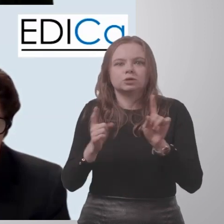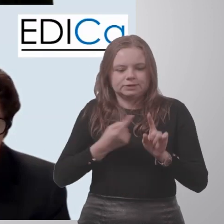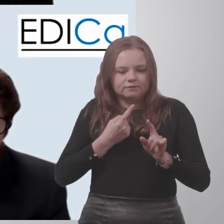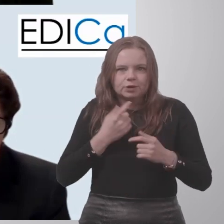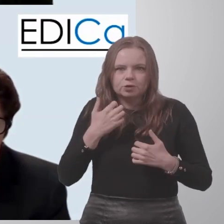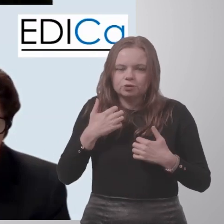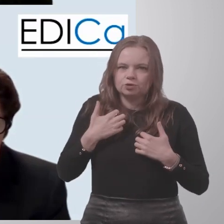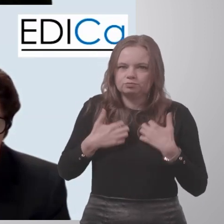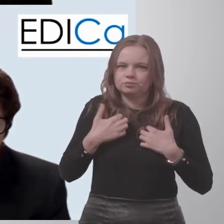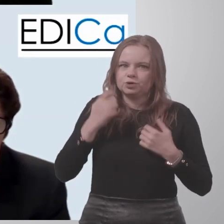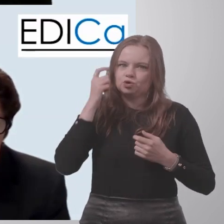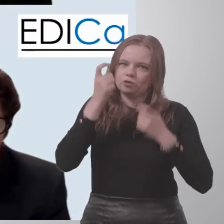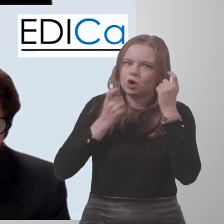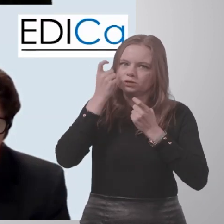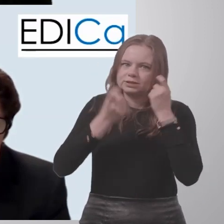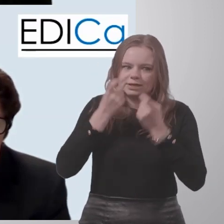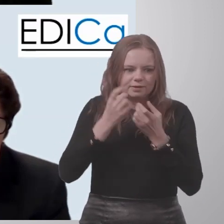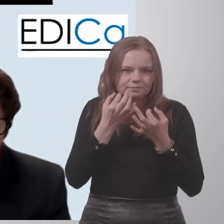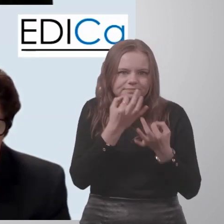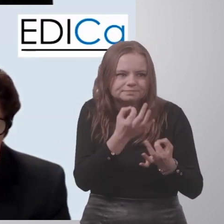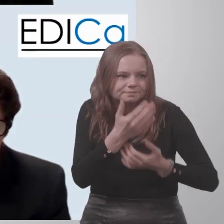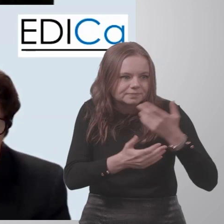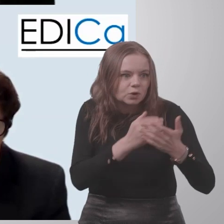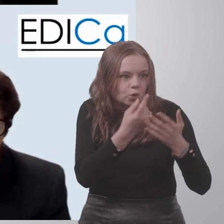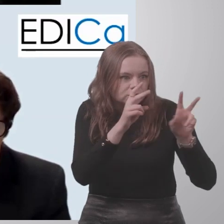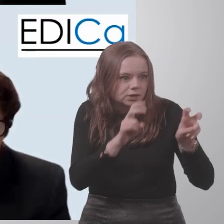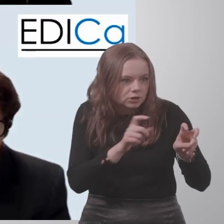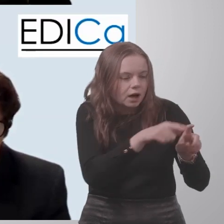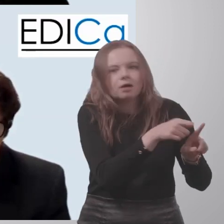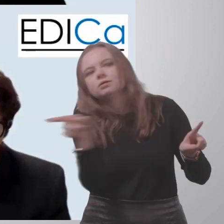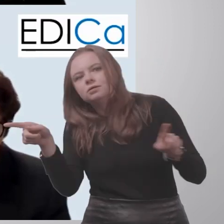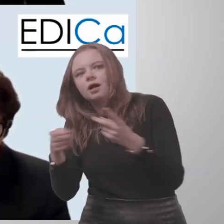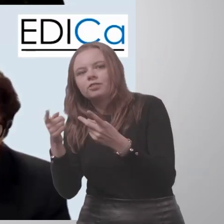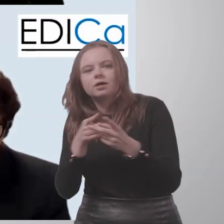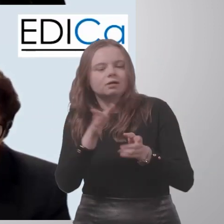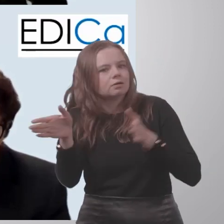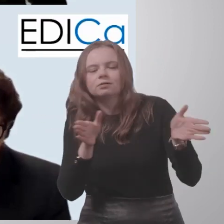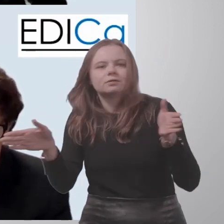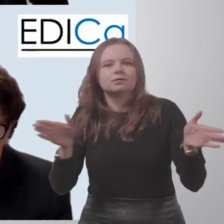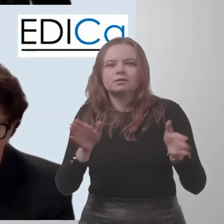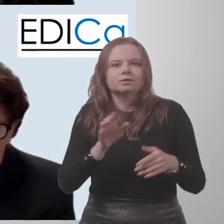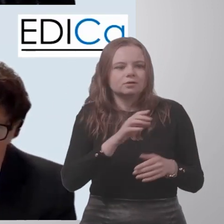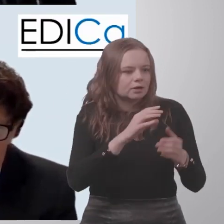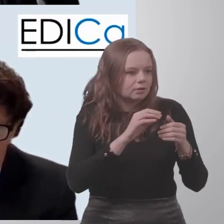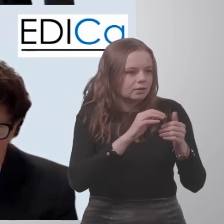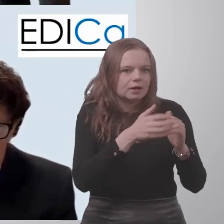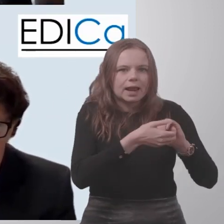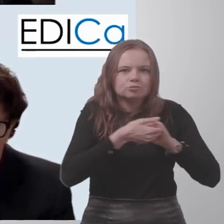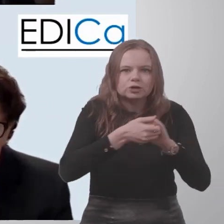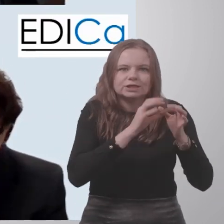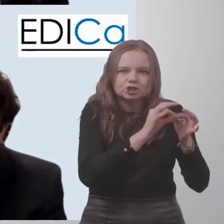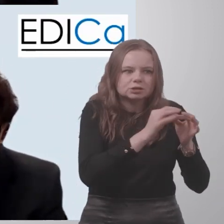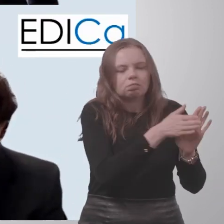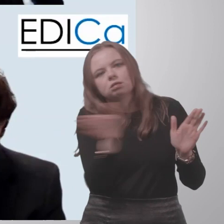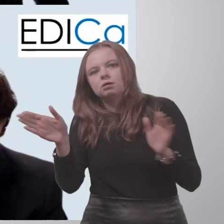might lead you to flip from one subject area to another, or from one set of collaborations to another. But I would be